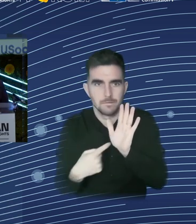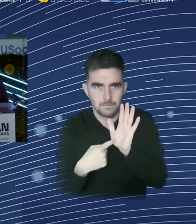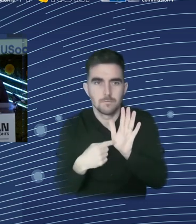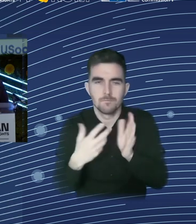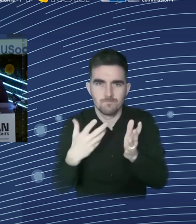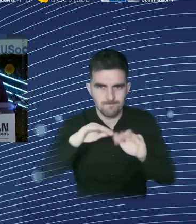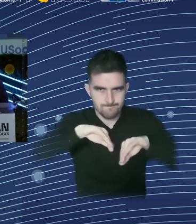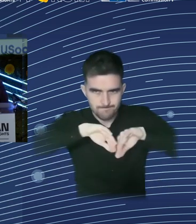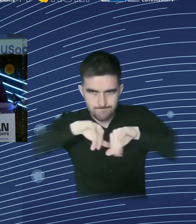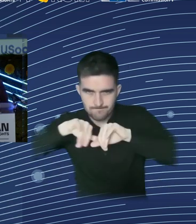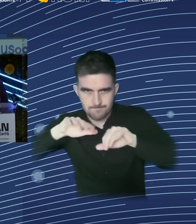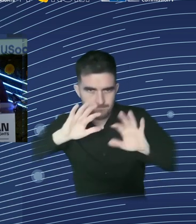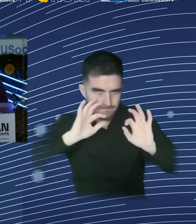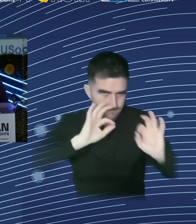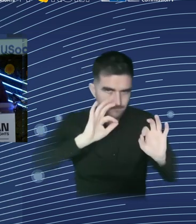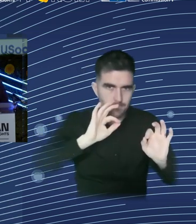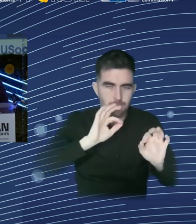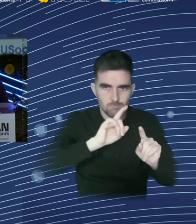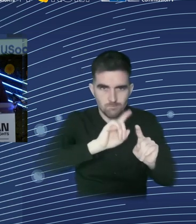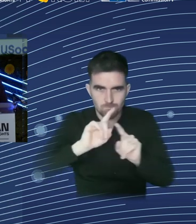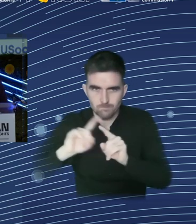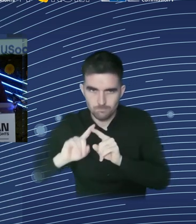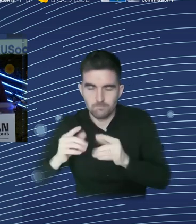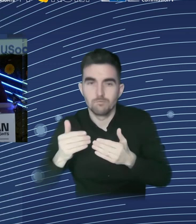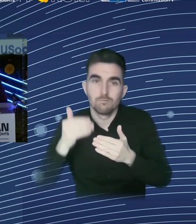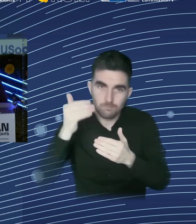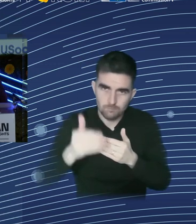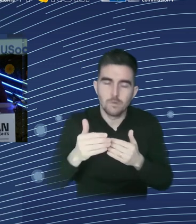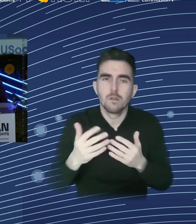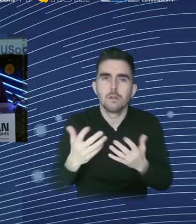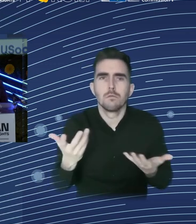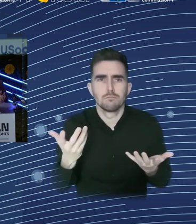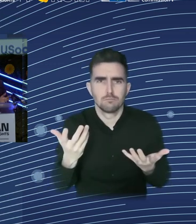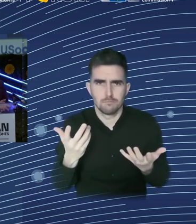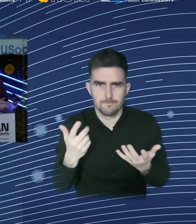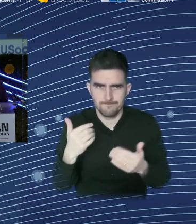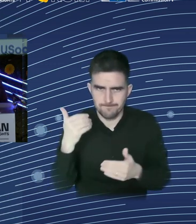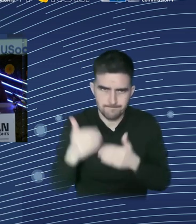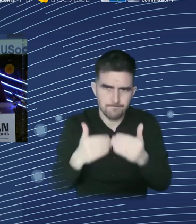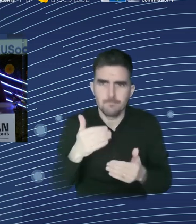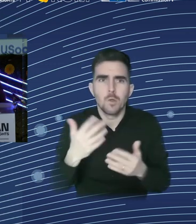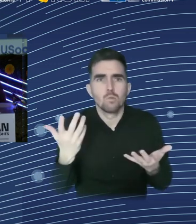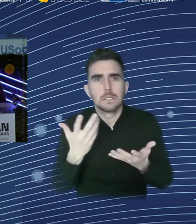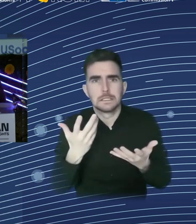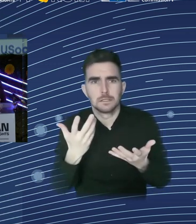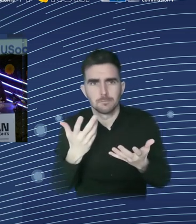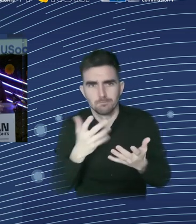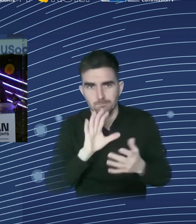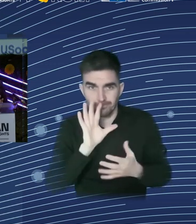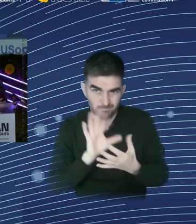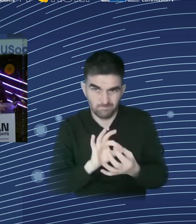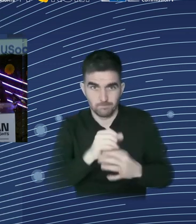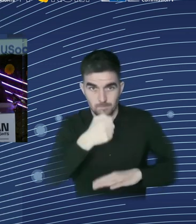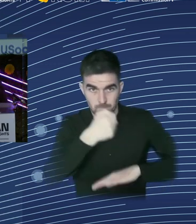report. So in order to identify persistent labor shortages in the long term, so beyond those that are